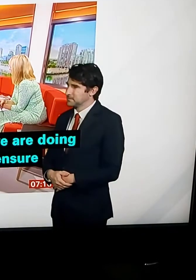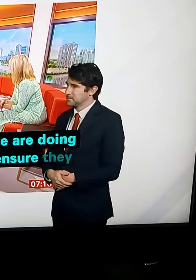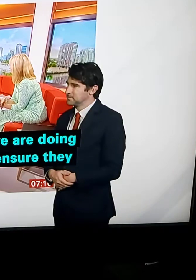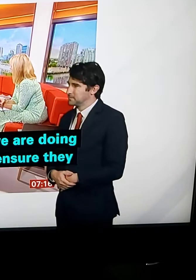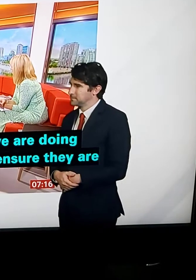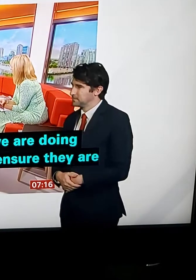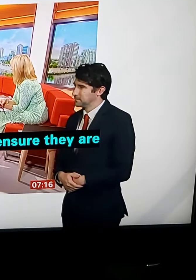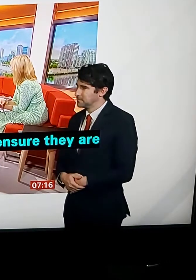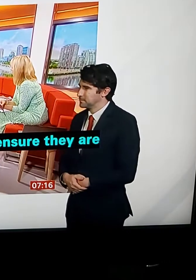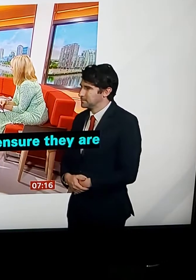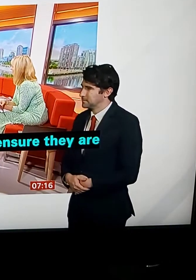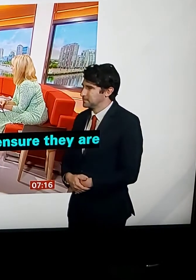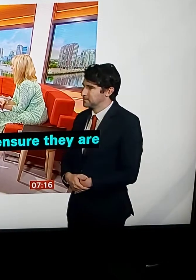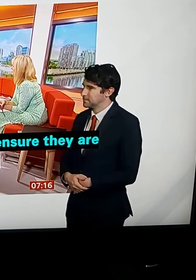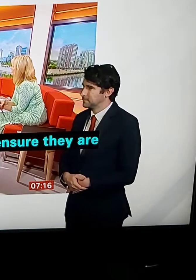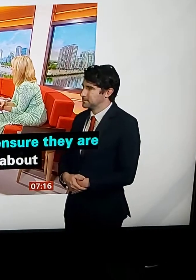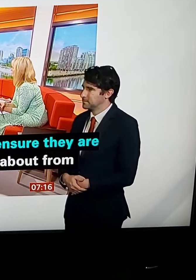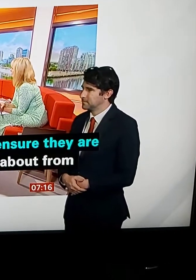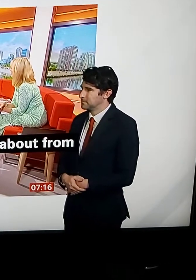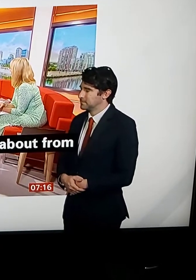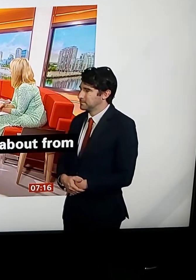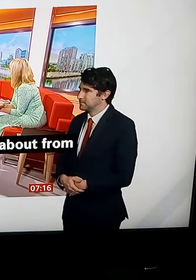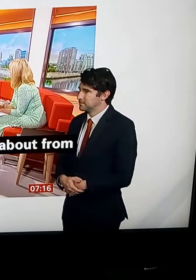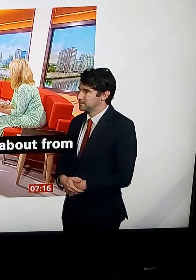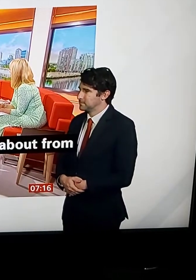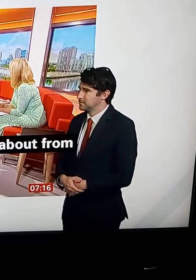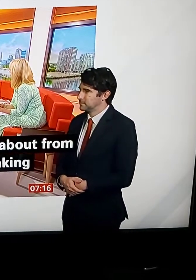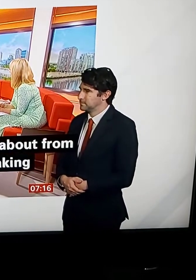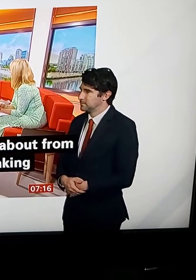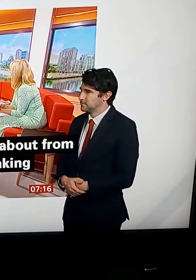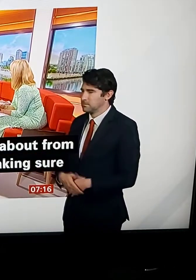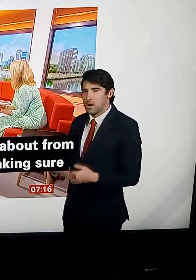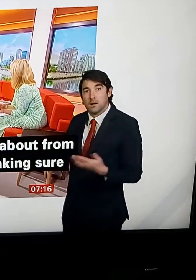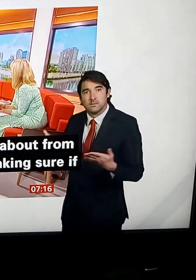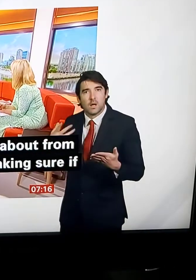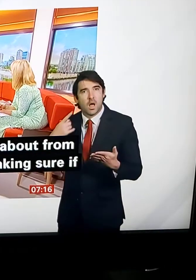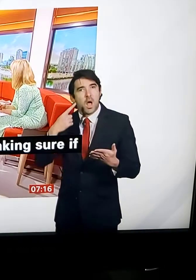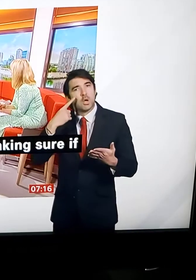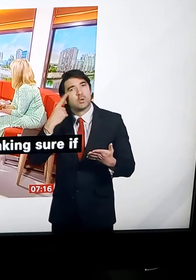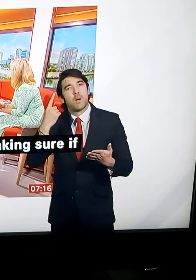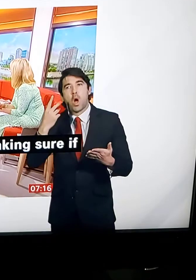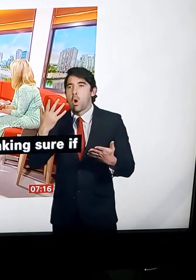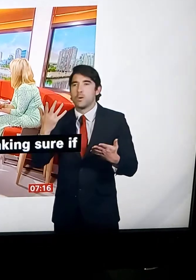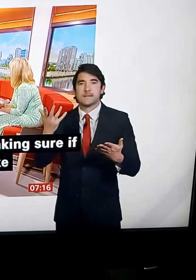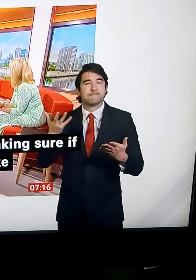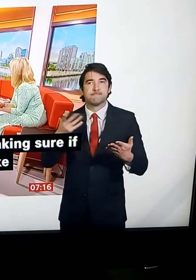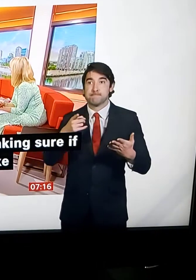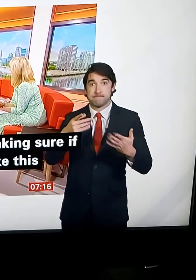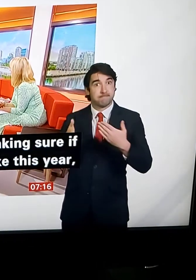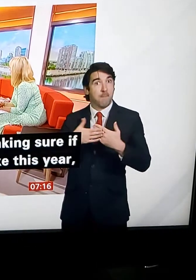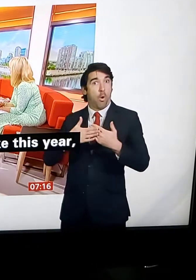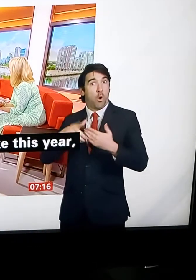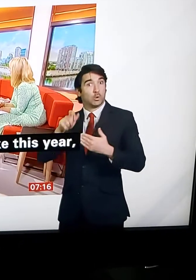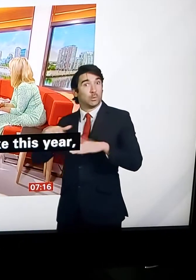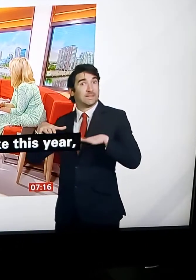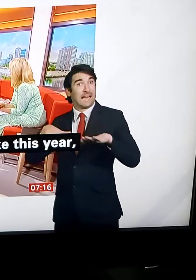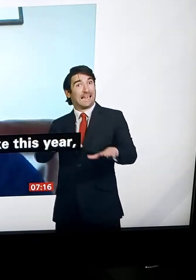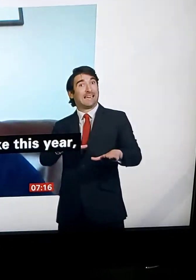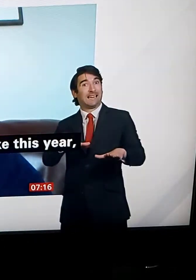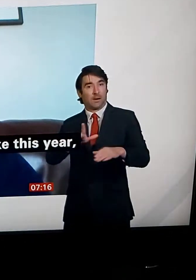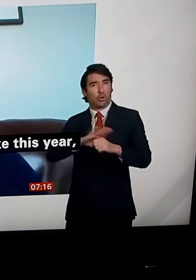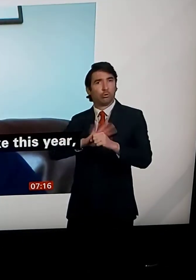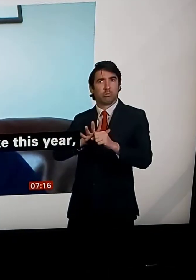sure if you do have a larger intake this year, then you can be, to use the buzz phrase, COVID secure?